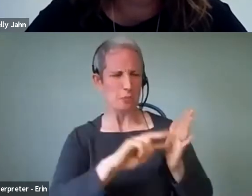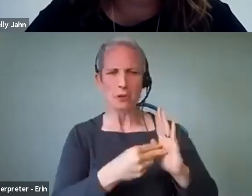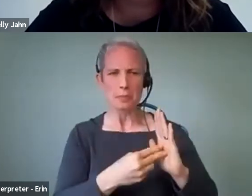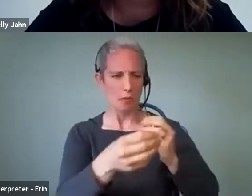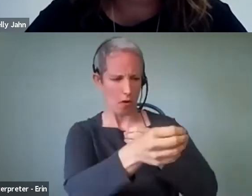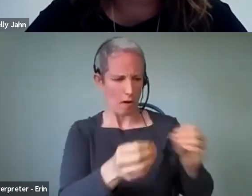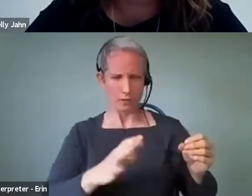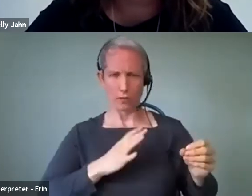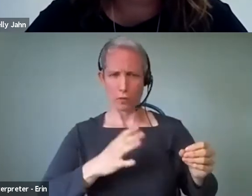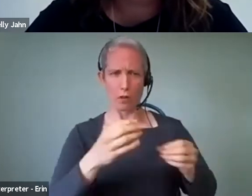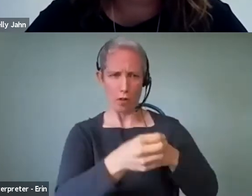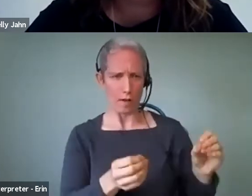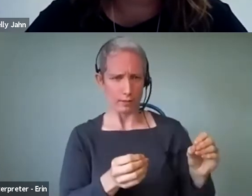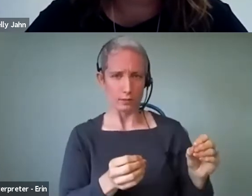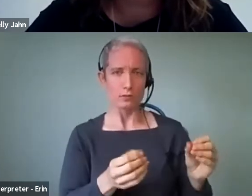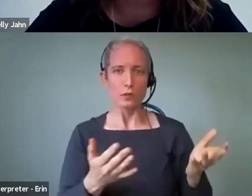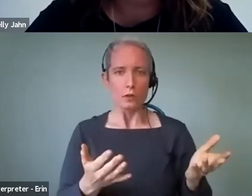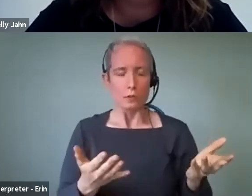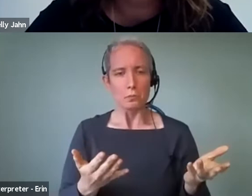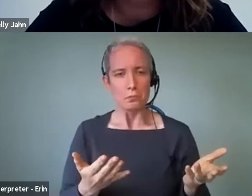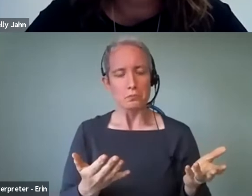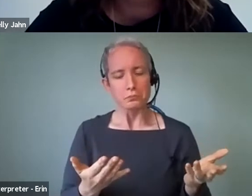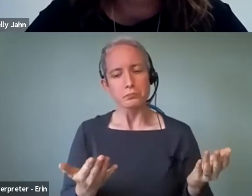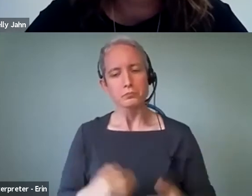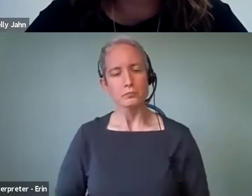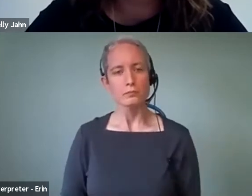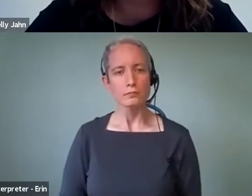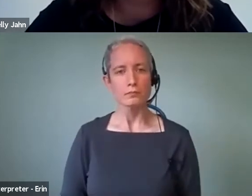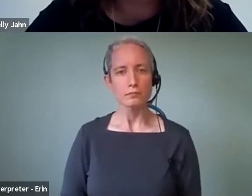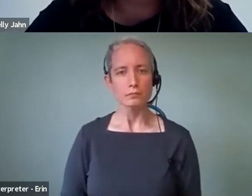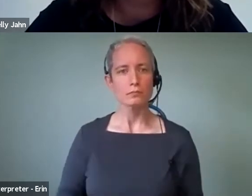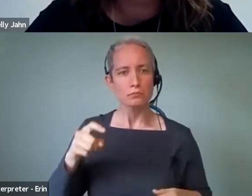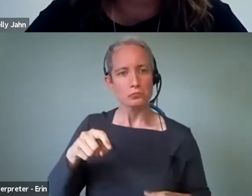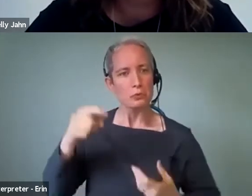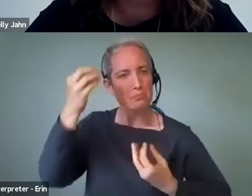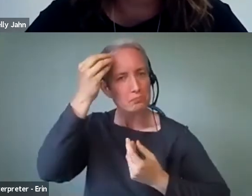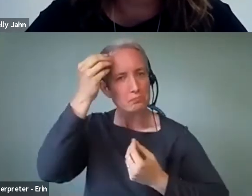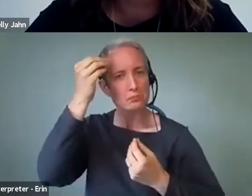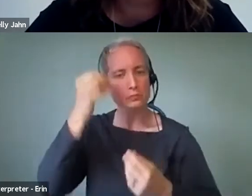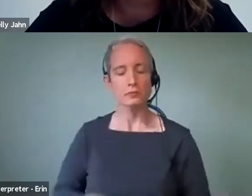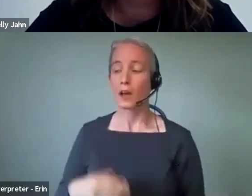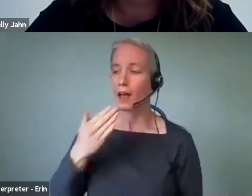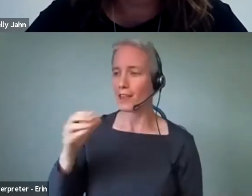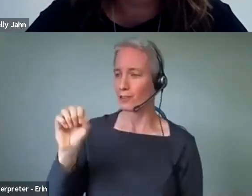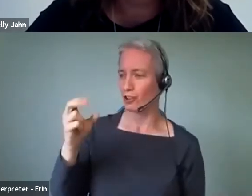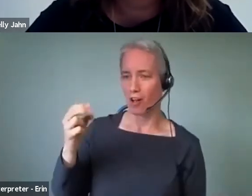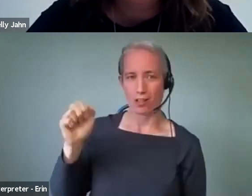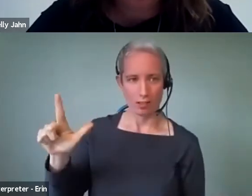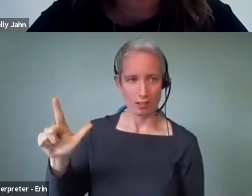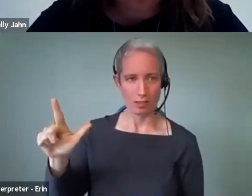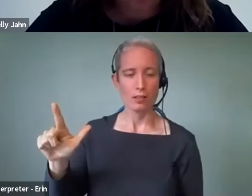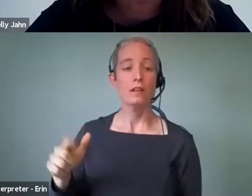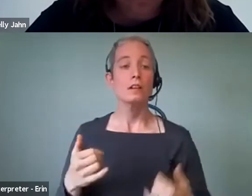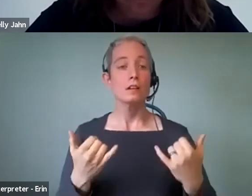this pandemic is doing for us. Thank you, Shaw. Well, talking then about the